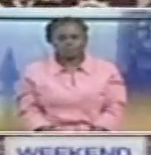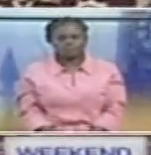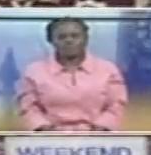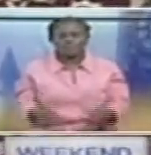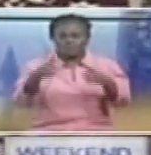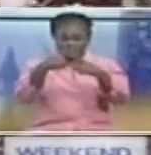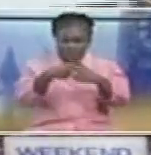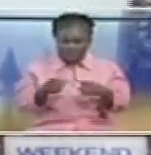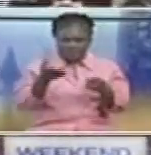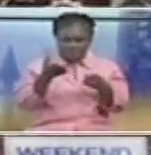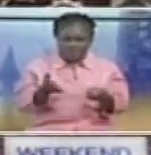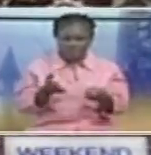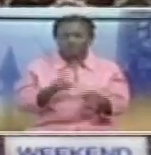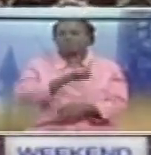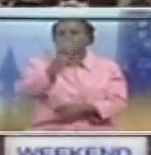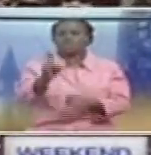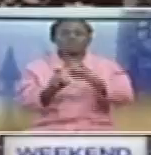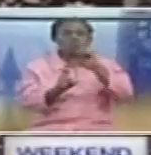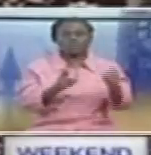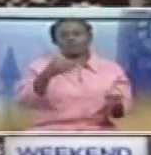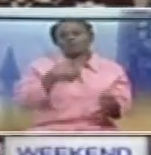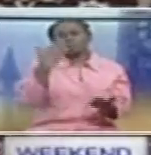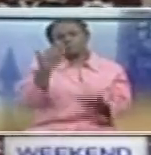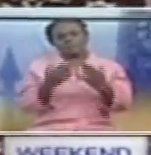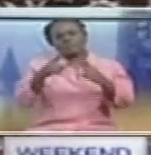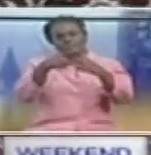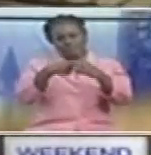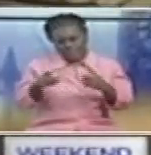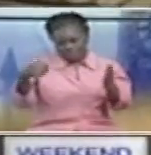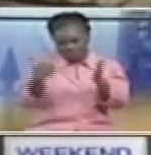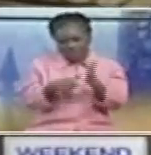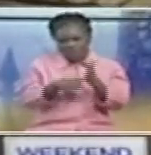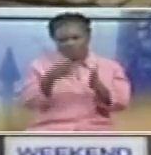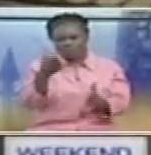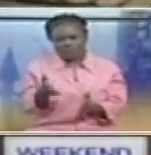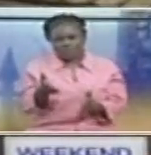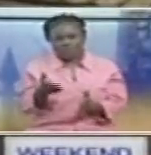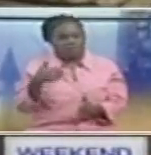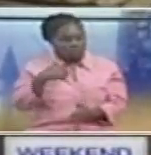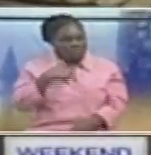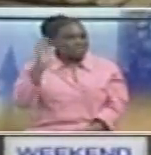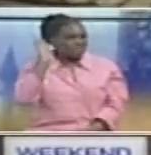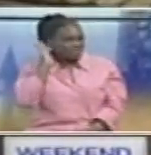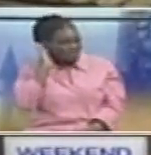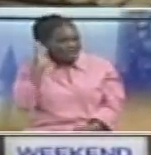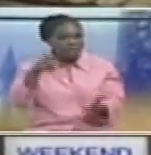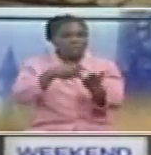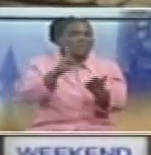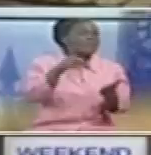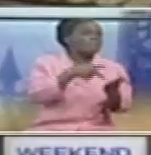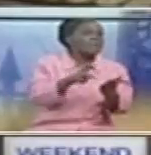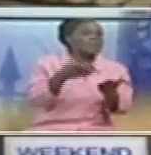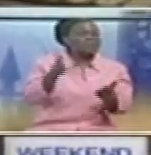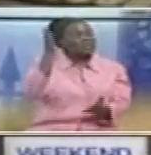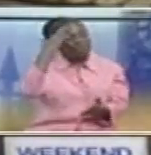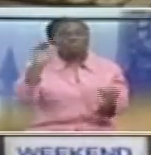But grieving families rarely ask questions, and perhaps that's the problem. Sasa hata sisi tunasikia hii mambo ya compensation hata